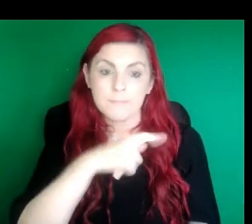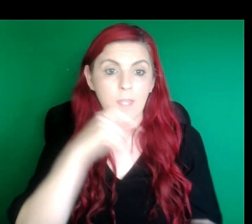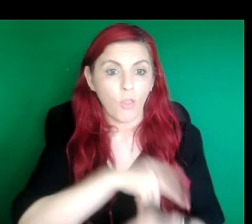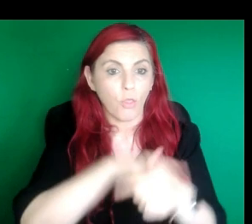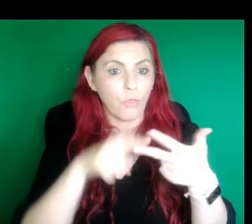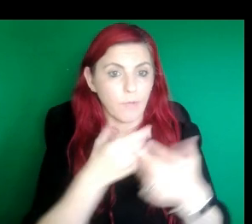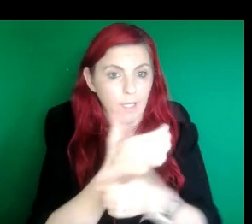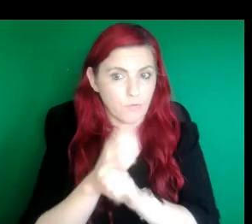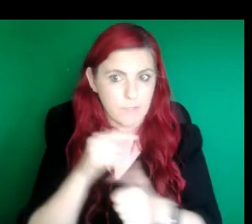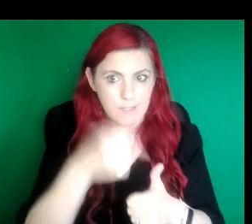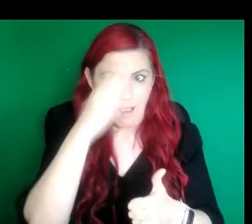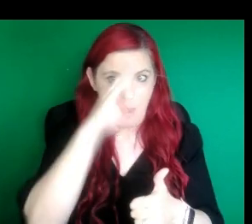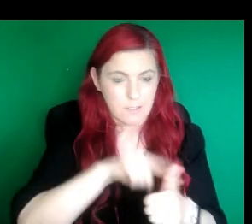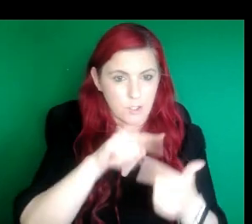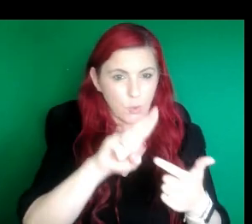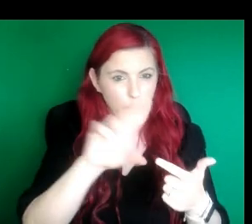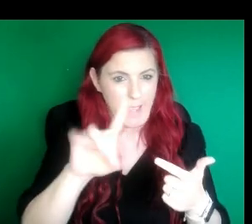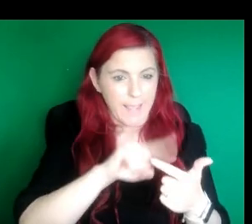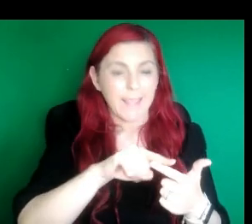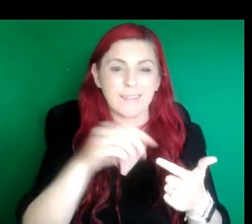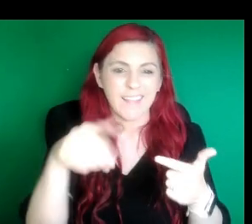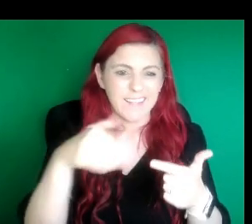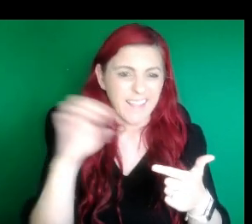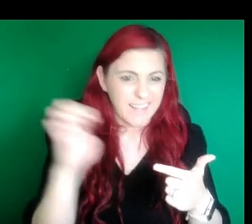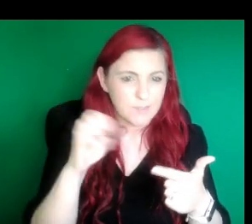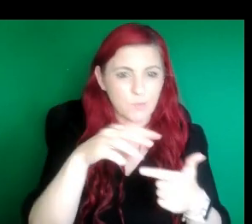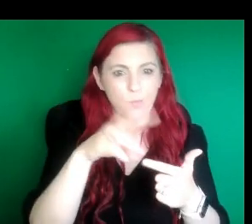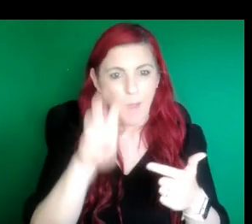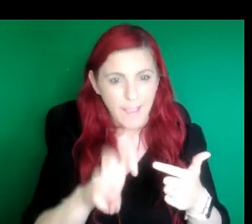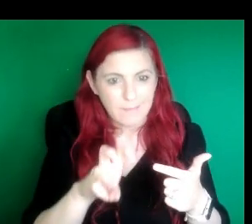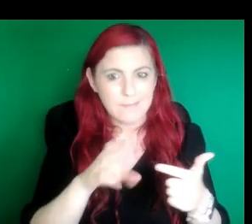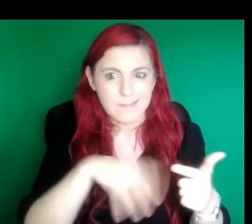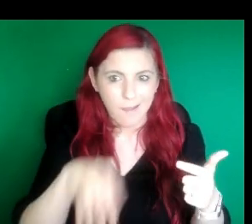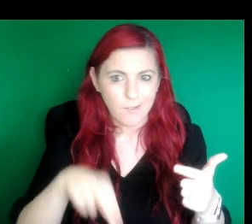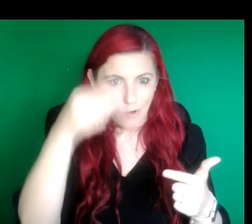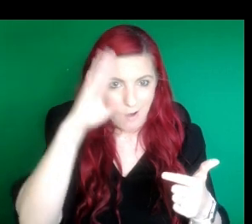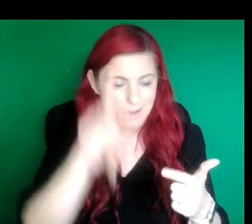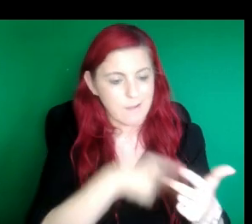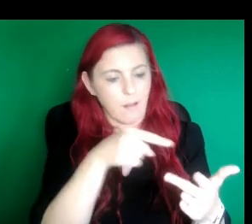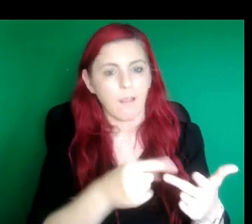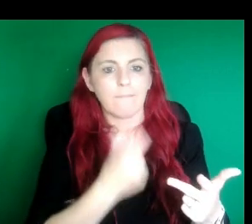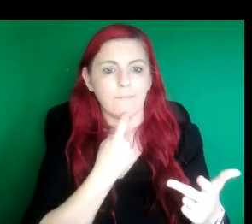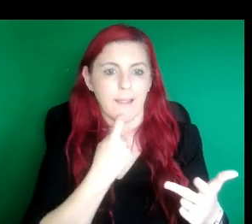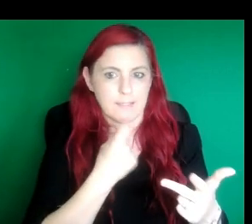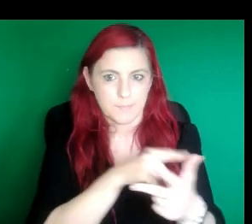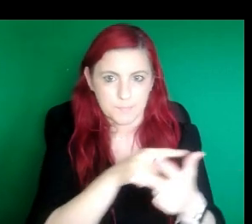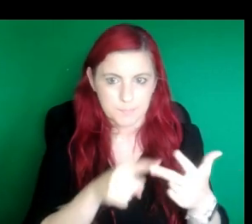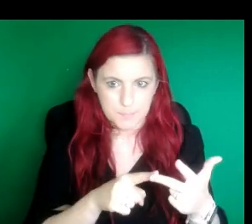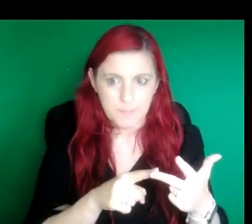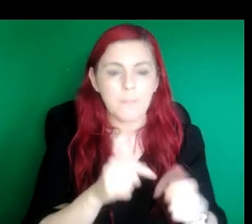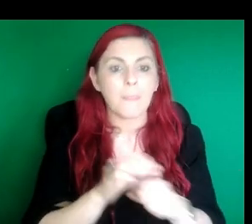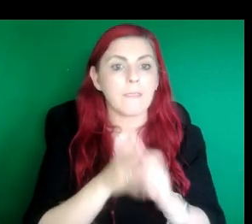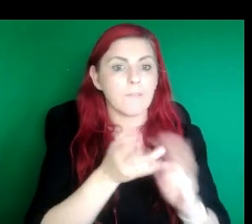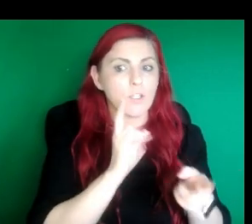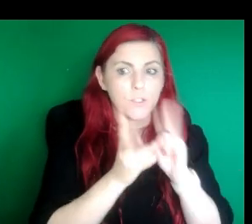across the UK, so England, Wales, Scotland, and Northern Ireland, and in Finland.